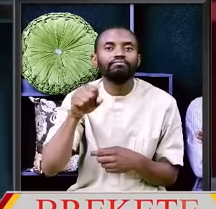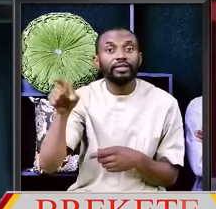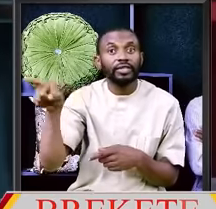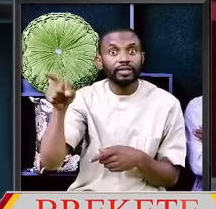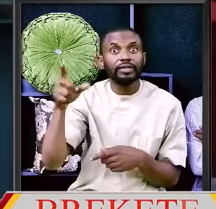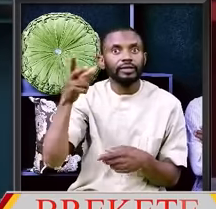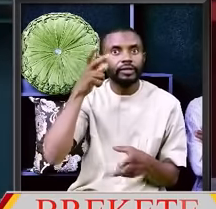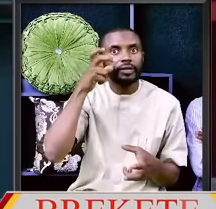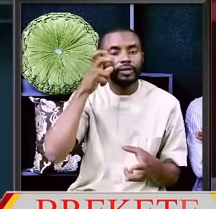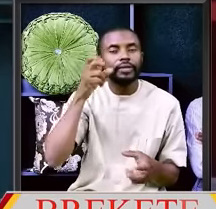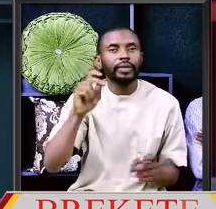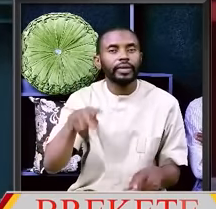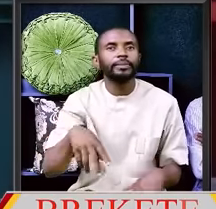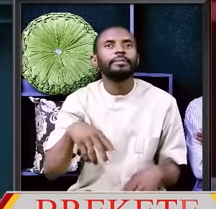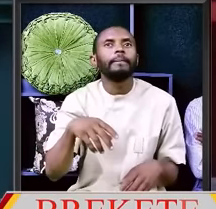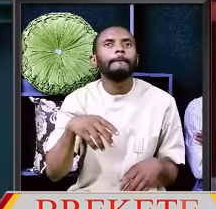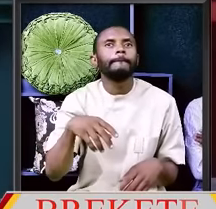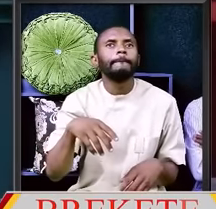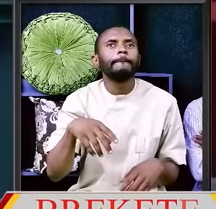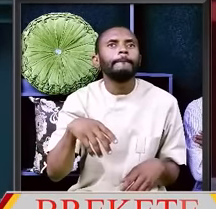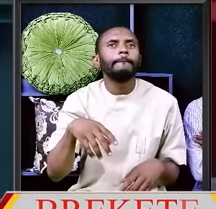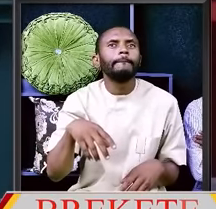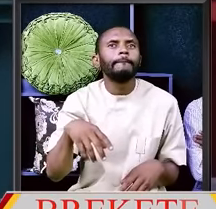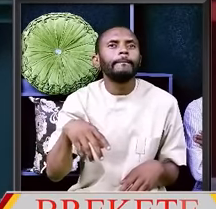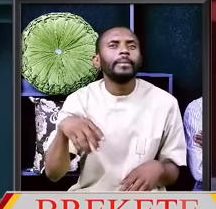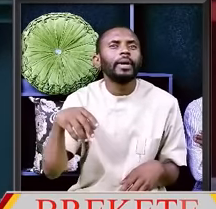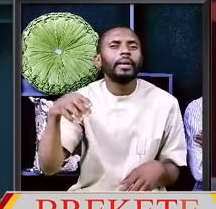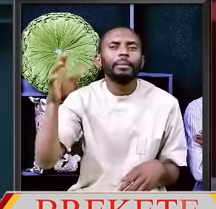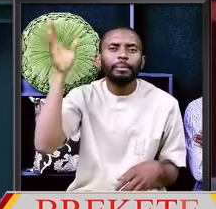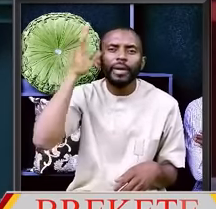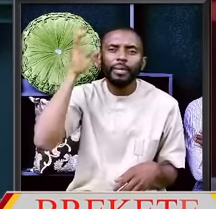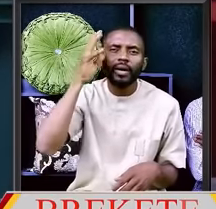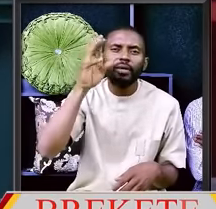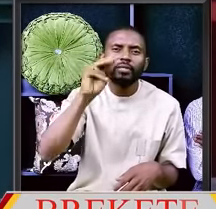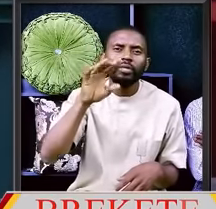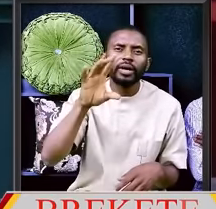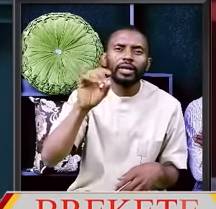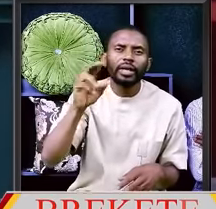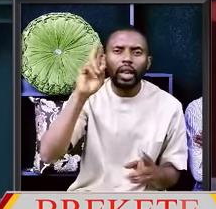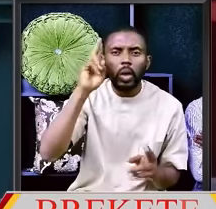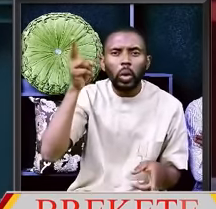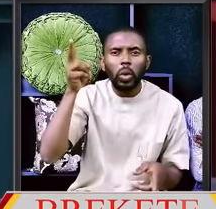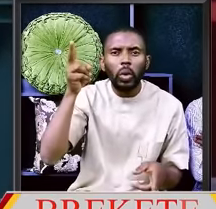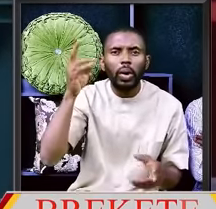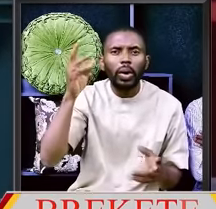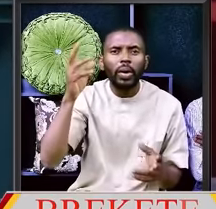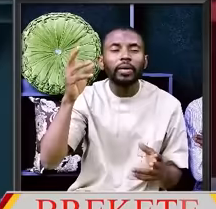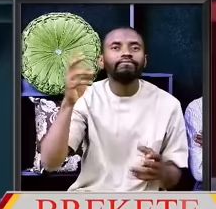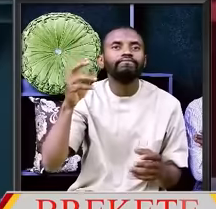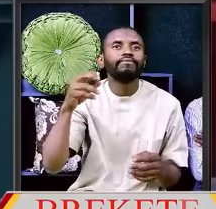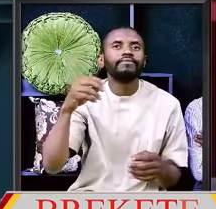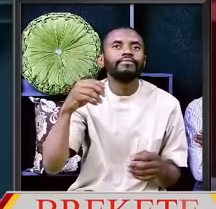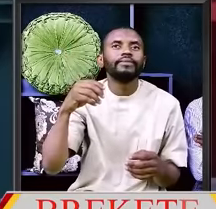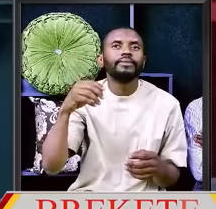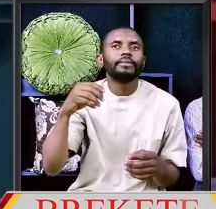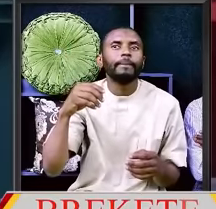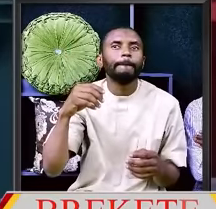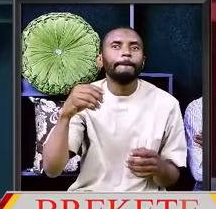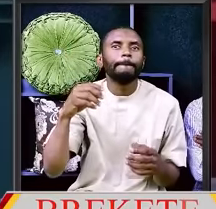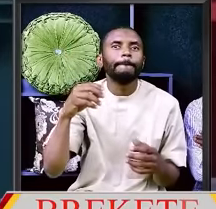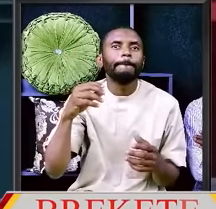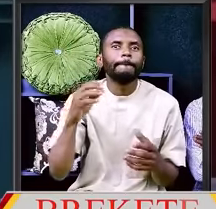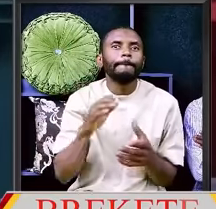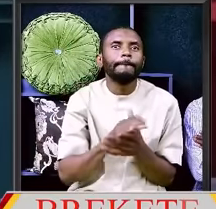Okay, sir. Mr. Loba. Hello. In they hear you. In they hear you.